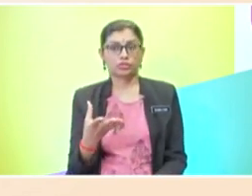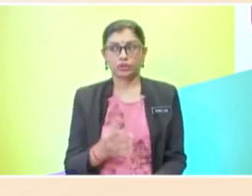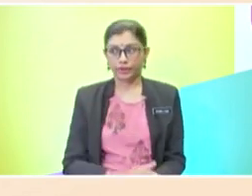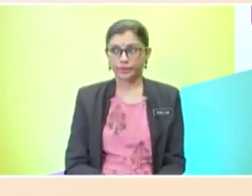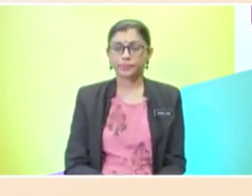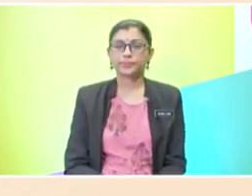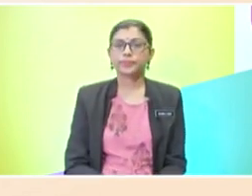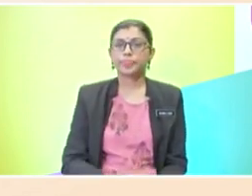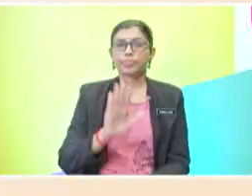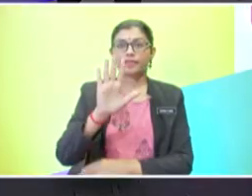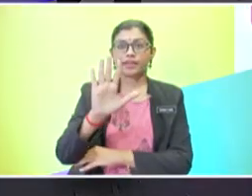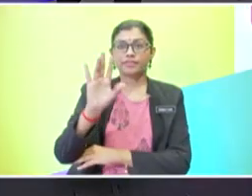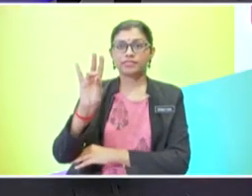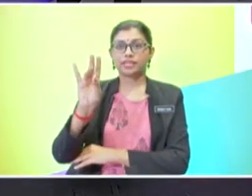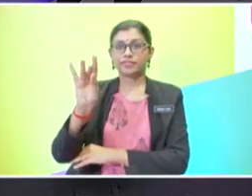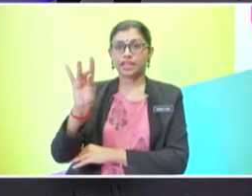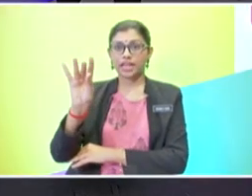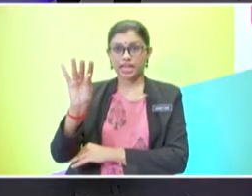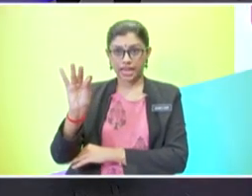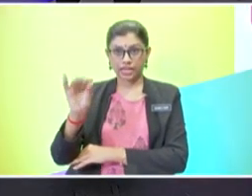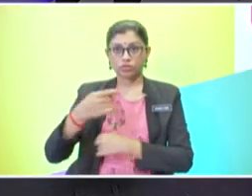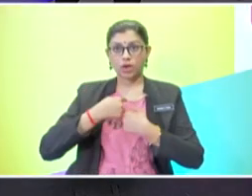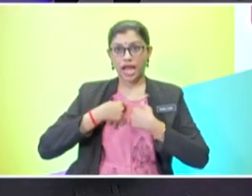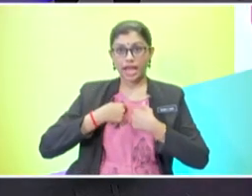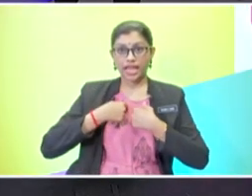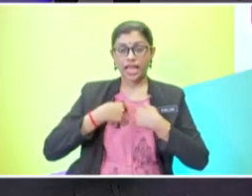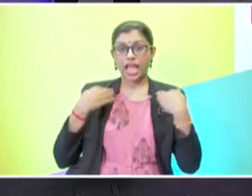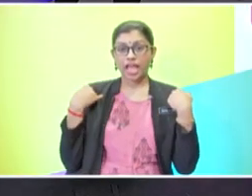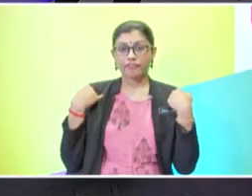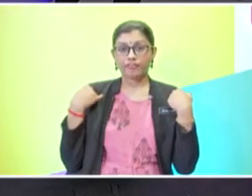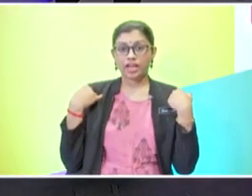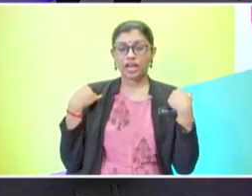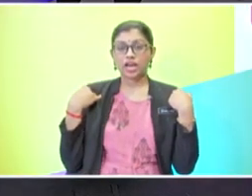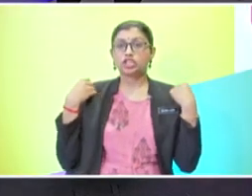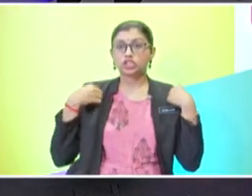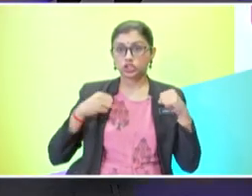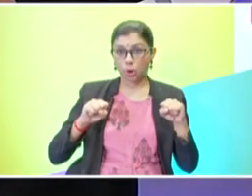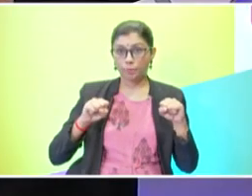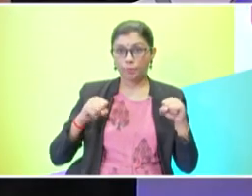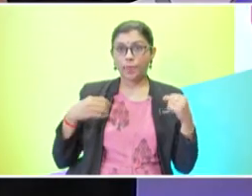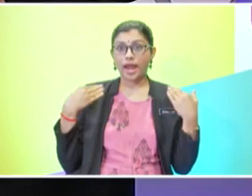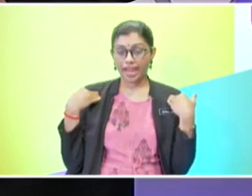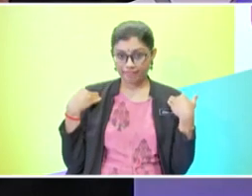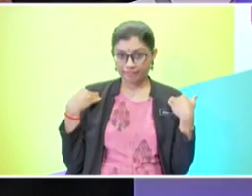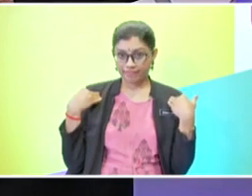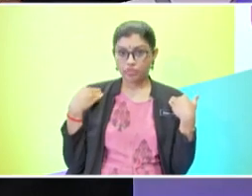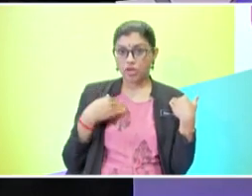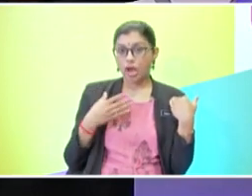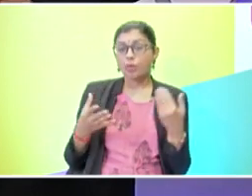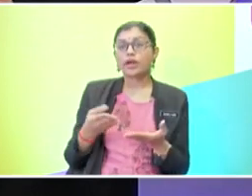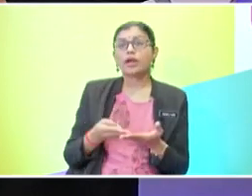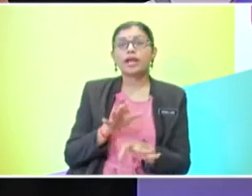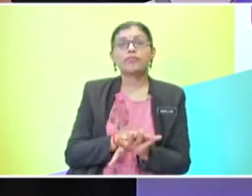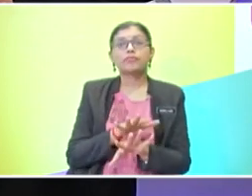5,789 ringgit. Okay, that is the cost price. Okay. Okay, the original price of the smart TV. Okay, and we also have selling price. Okay. Okay, what